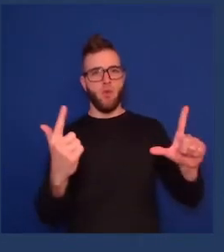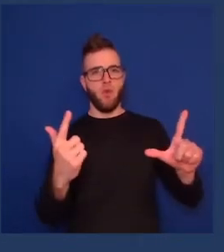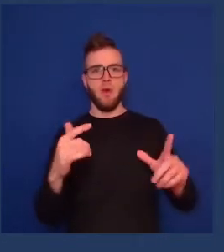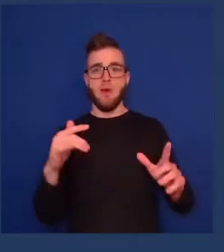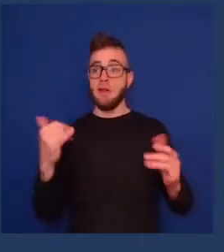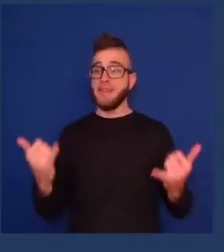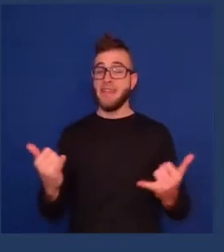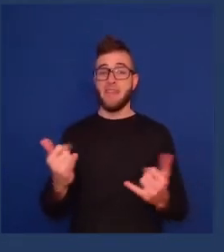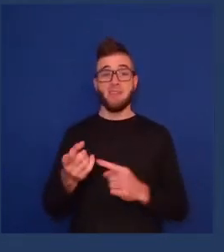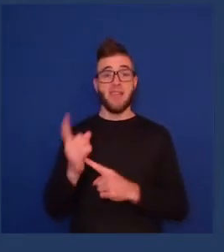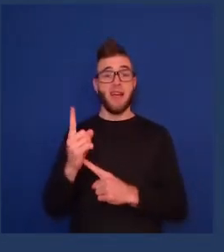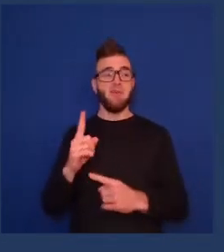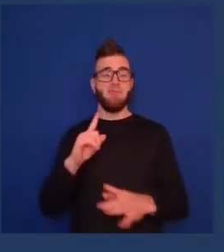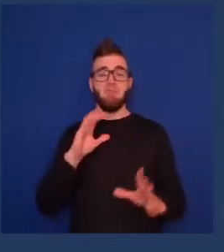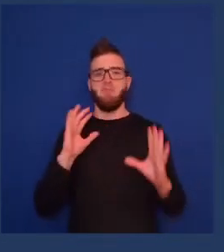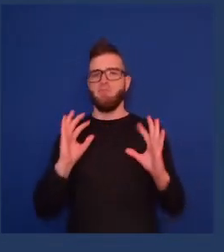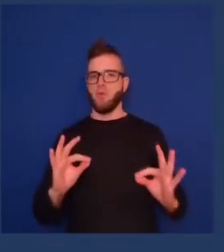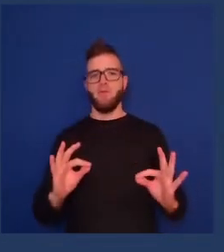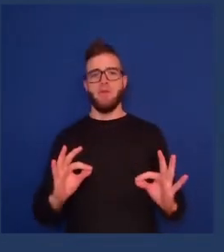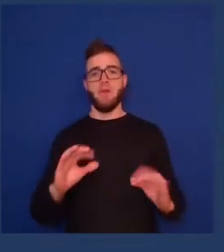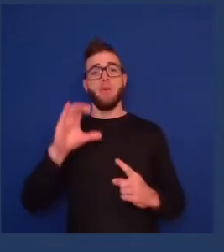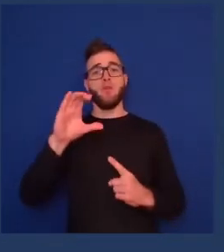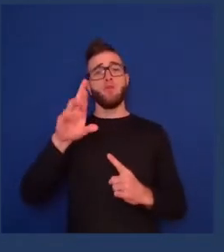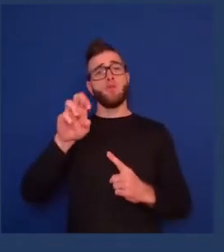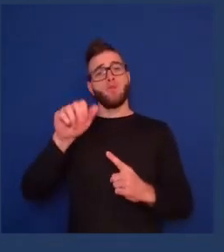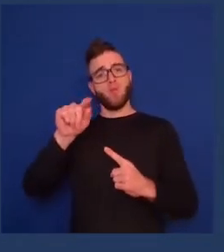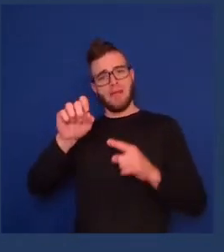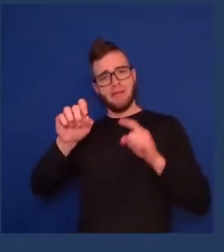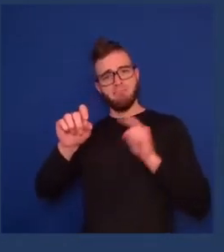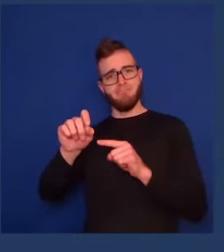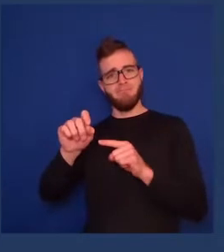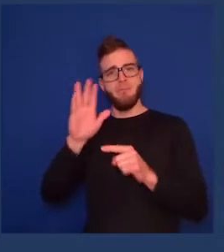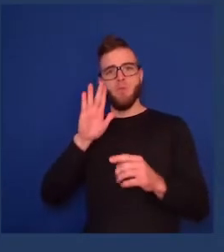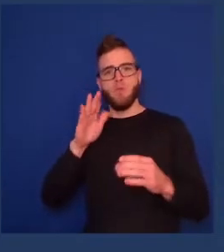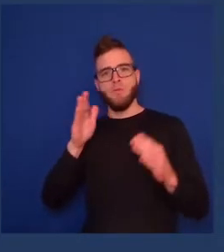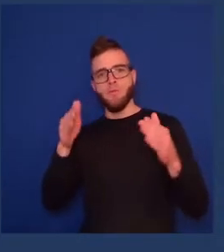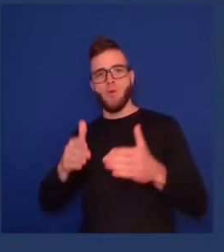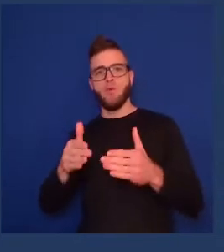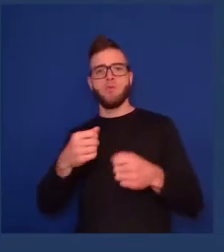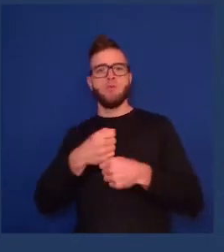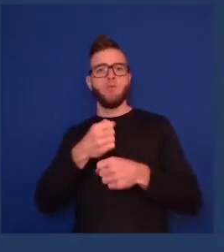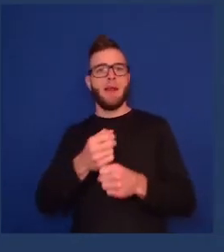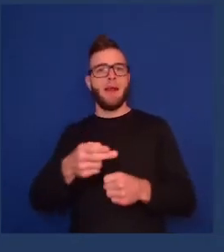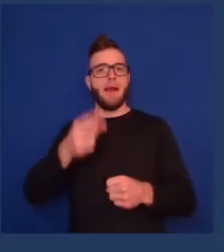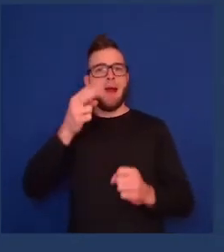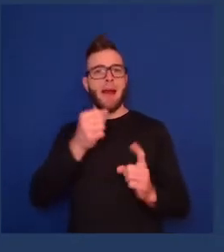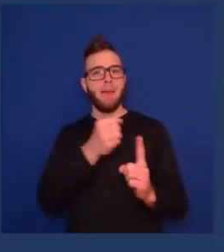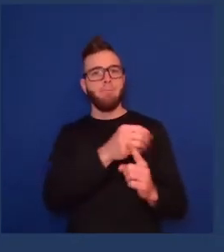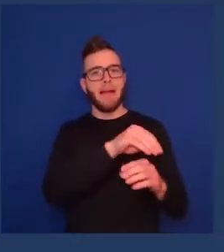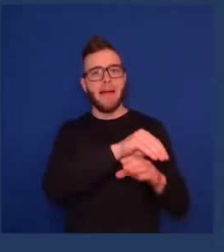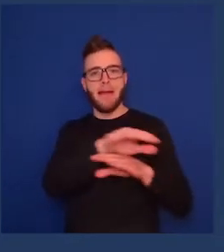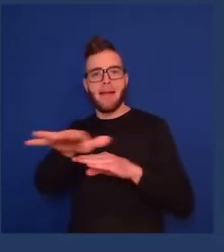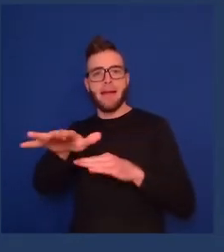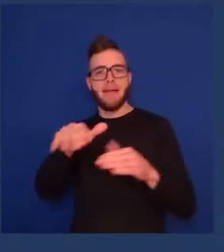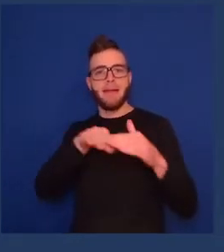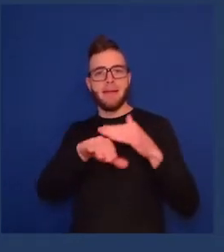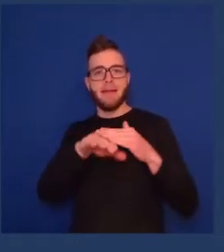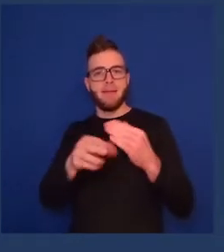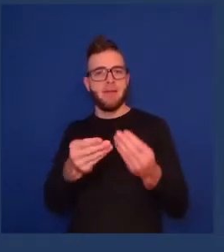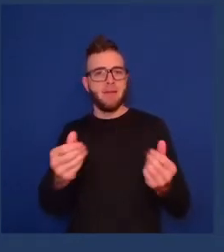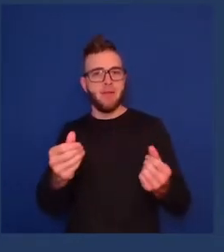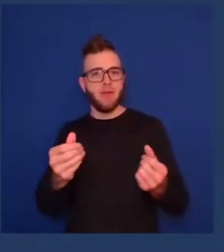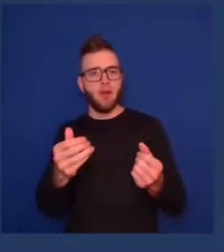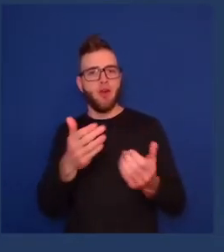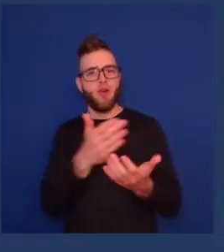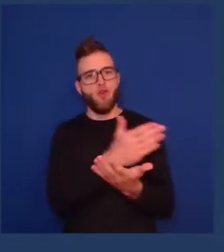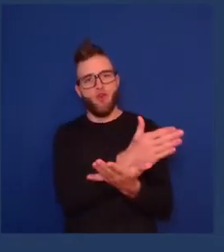all. So the timeliness is absolutely perfect. CREATE's going to focus on developing high-impact